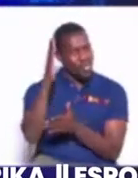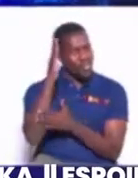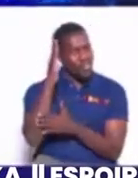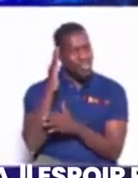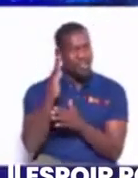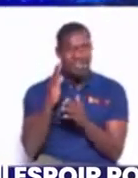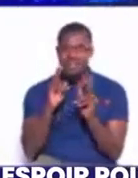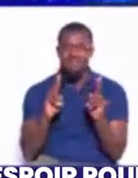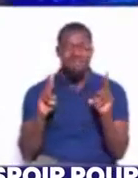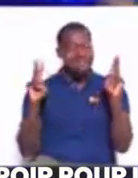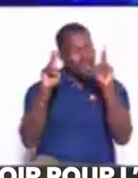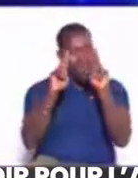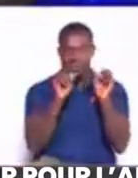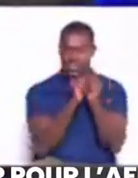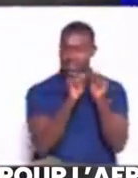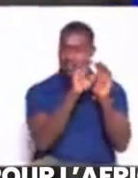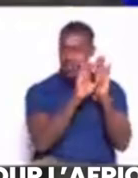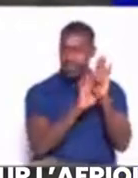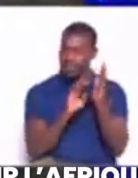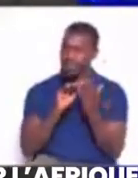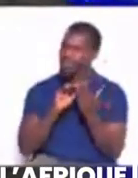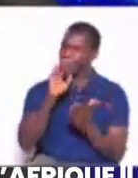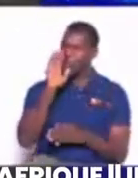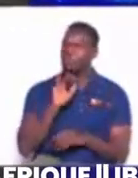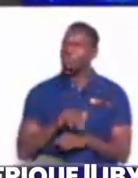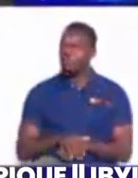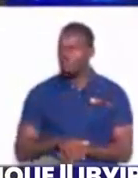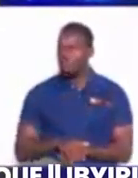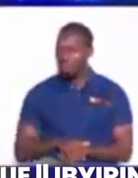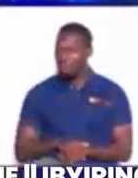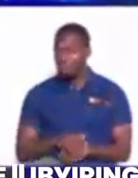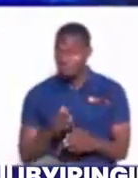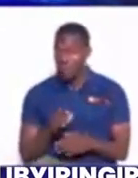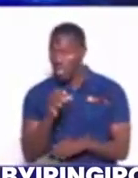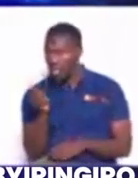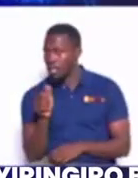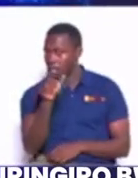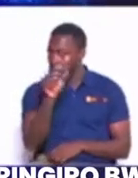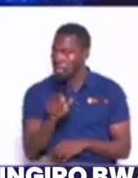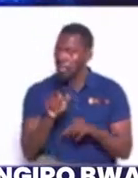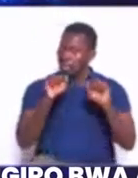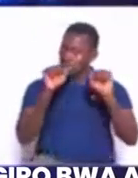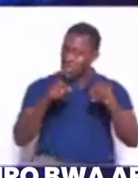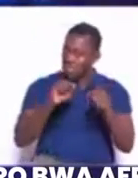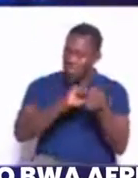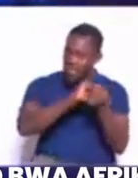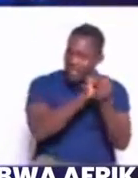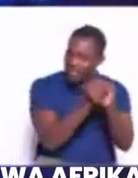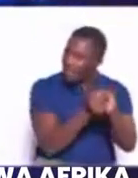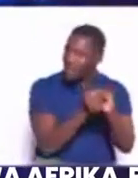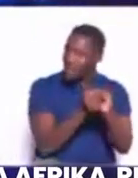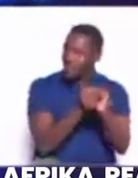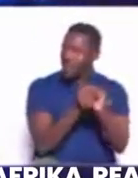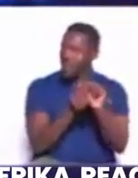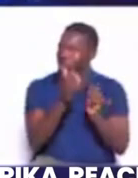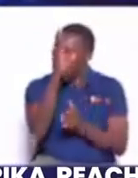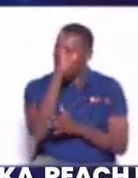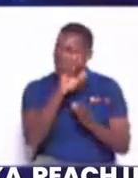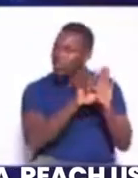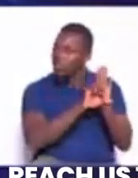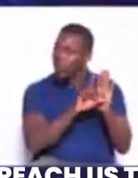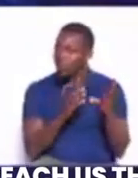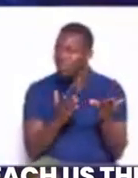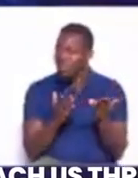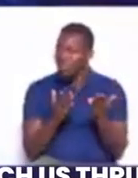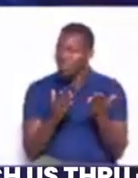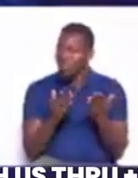important? Do you think that anybody could have the authority to change God's law? Can any human